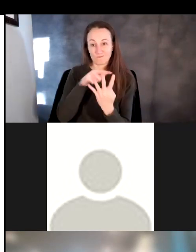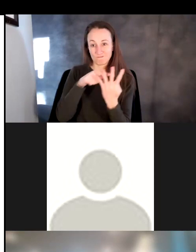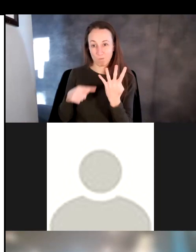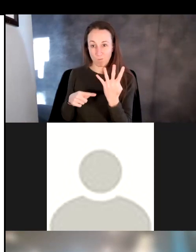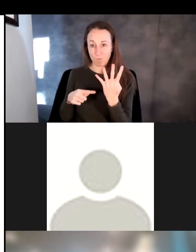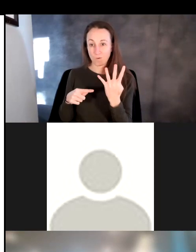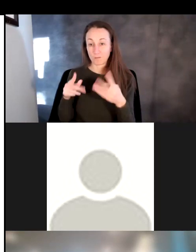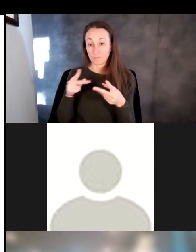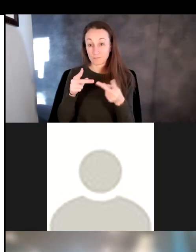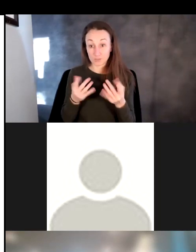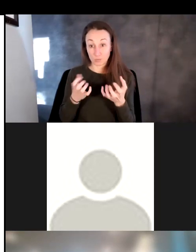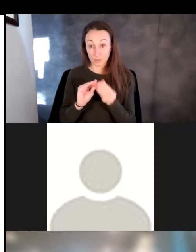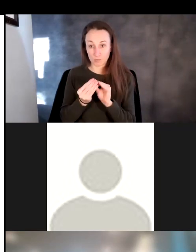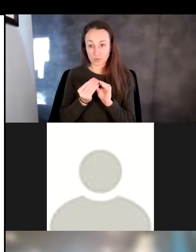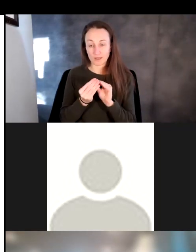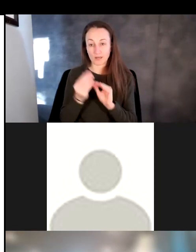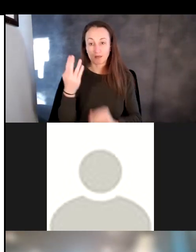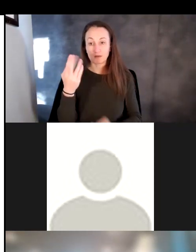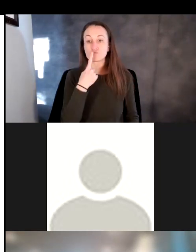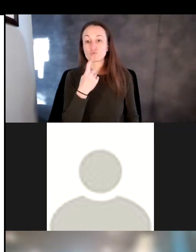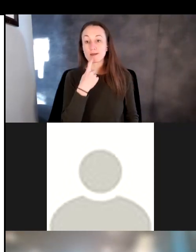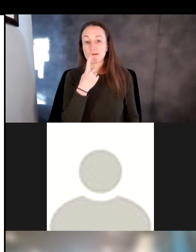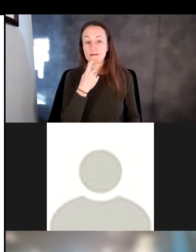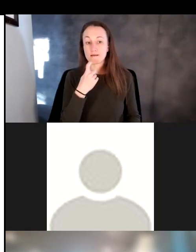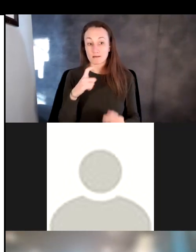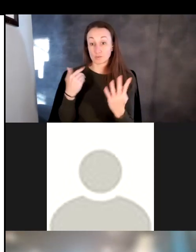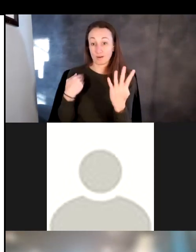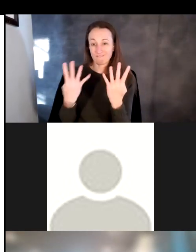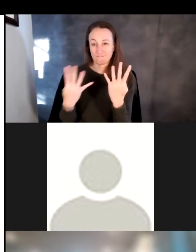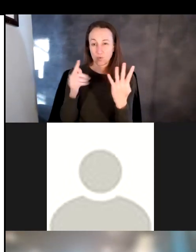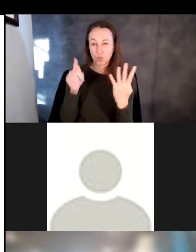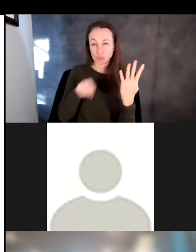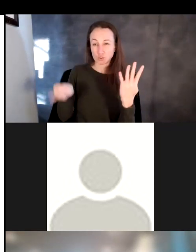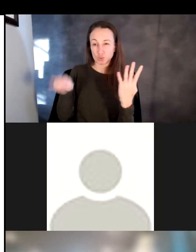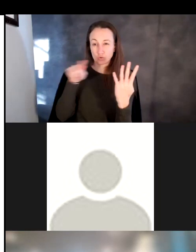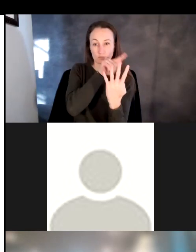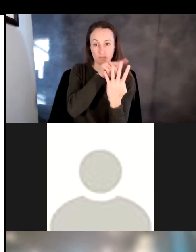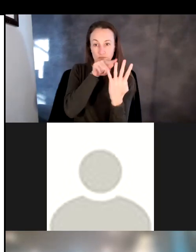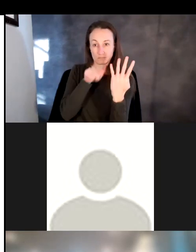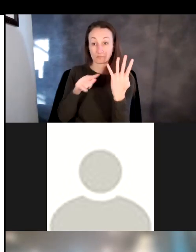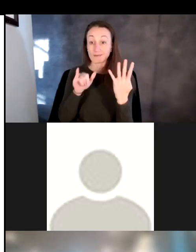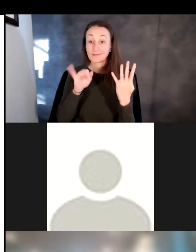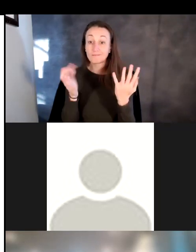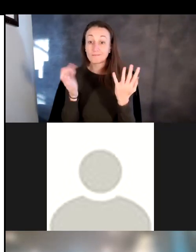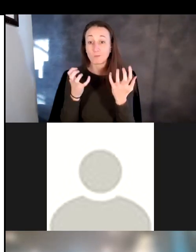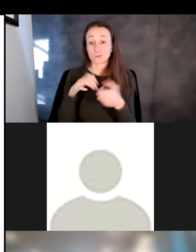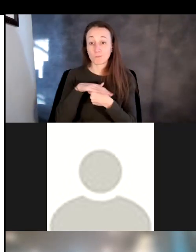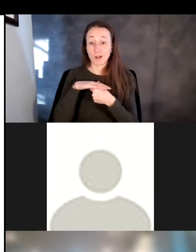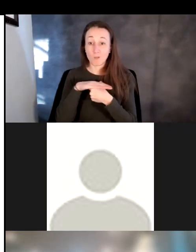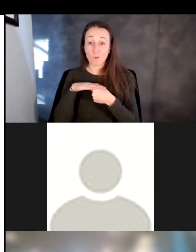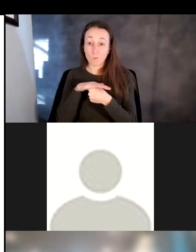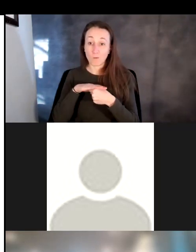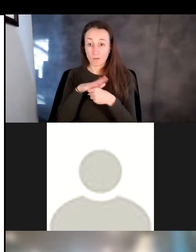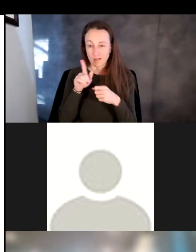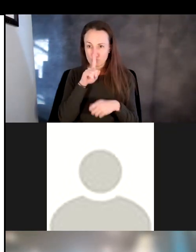mutate are in red. And so we can represent our 4 positions as these 4 circles here. And if I were to do my local greedy walk and really